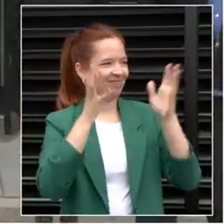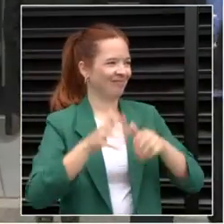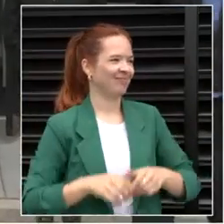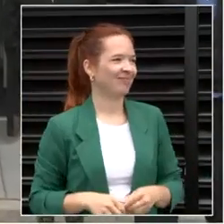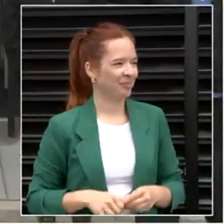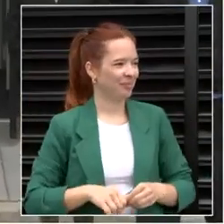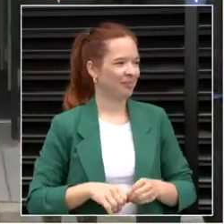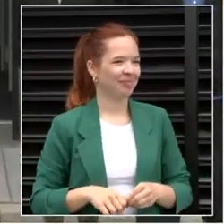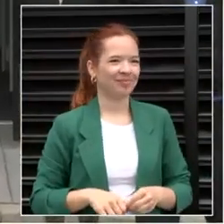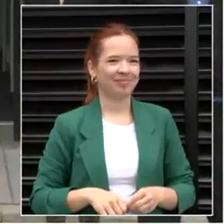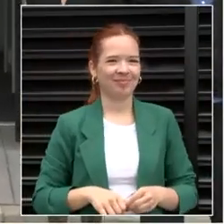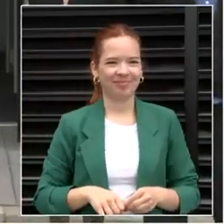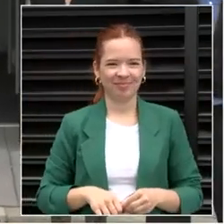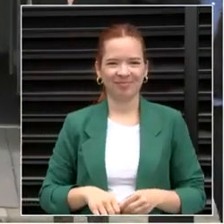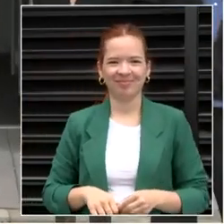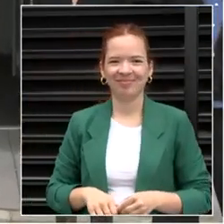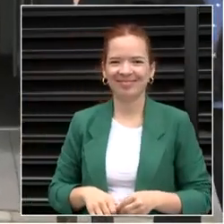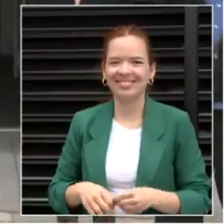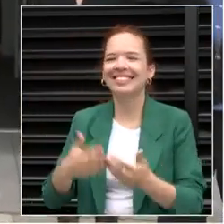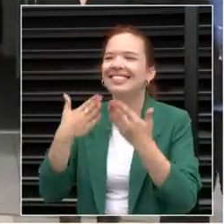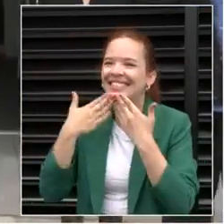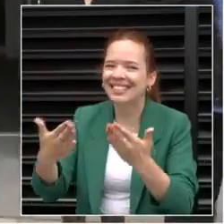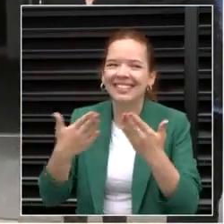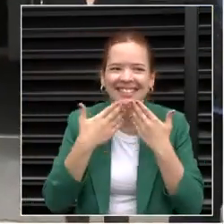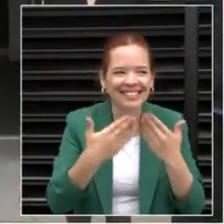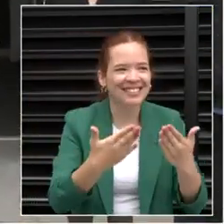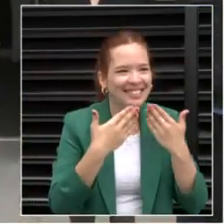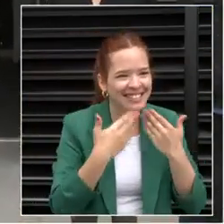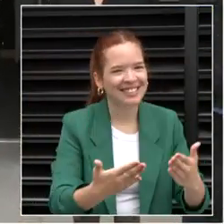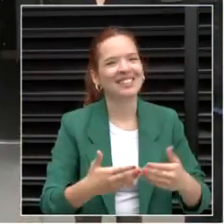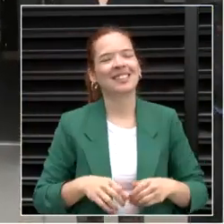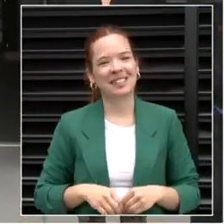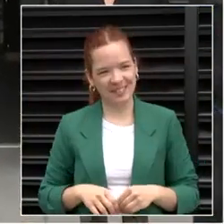Thank you very much. I